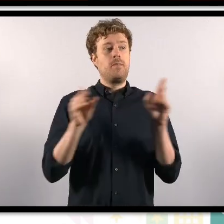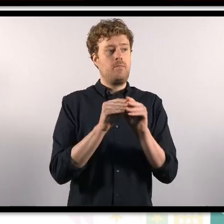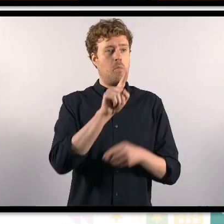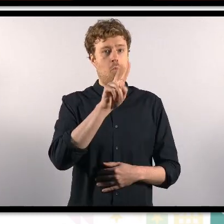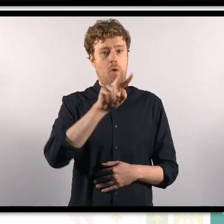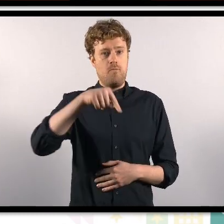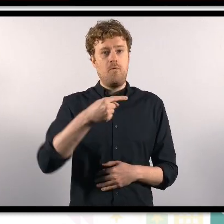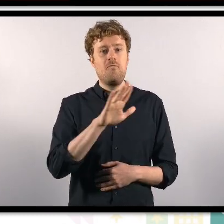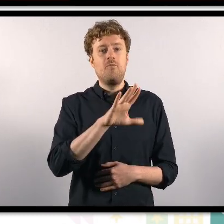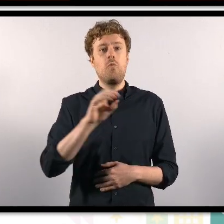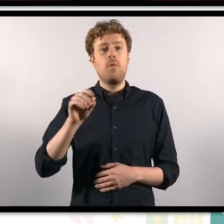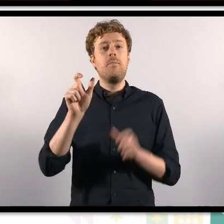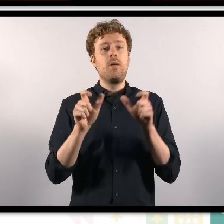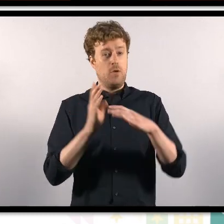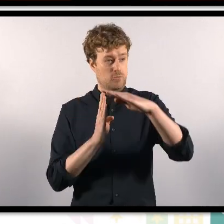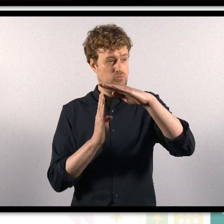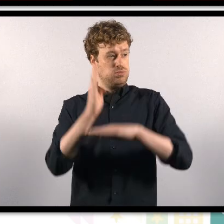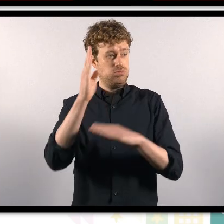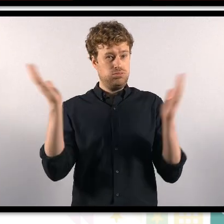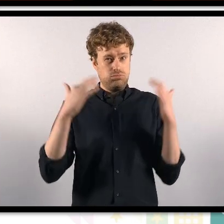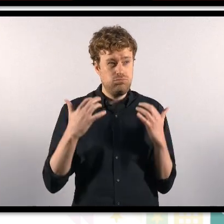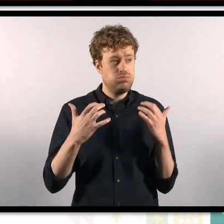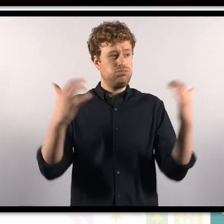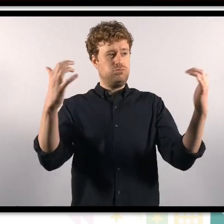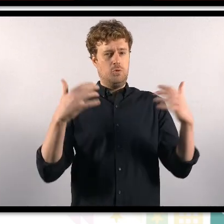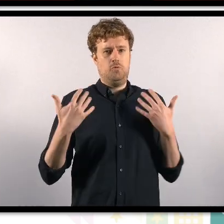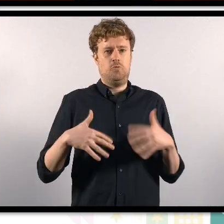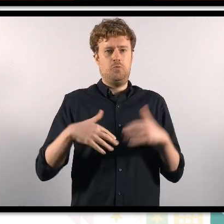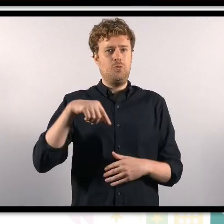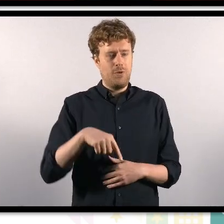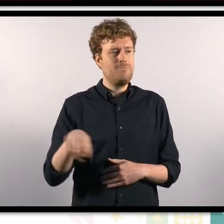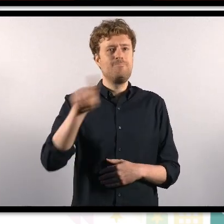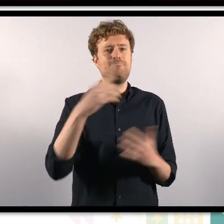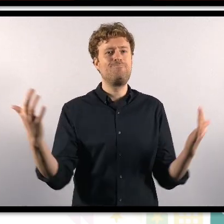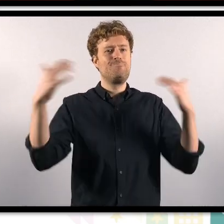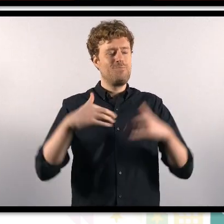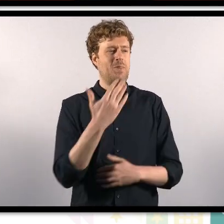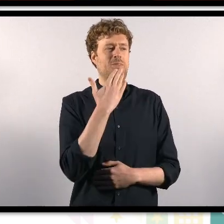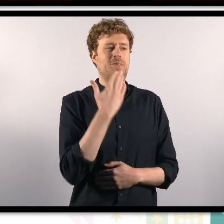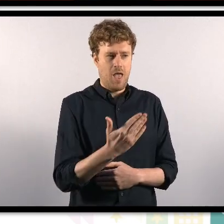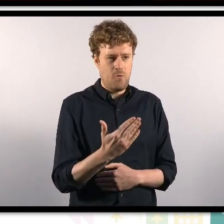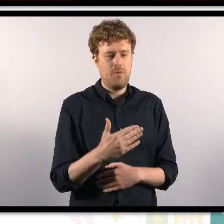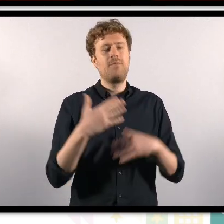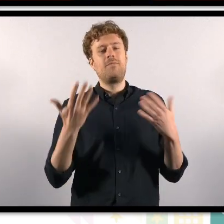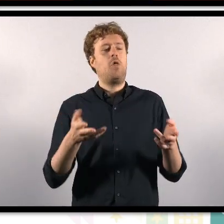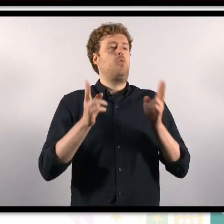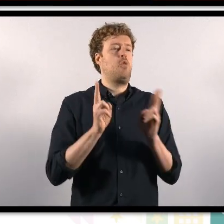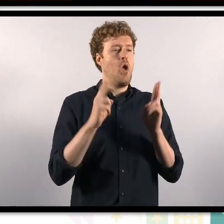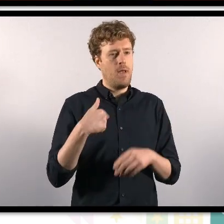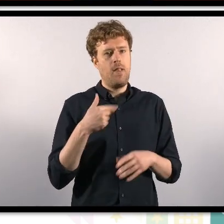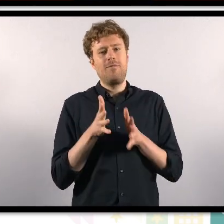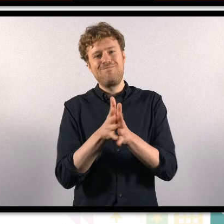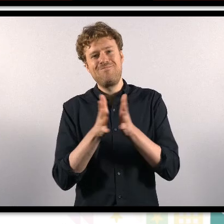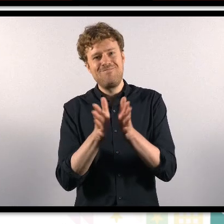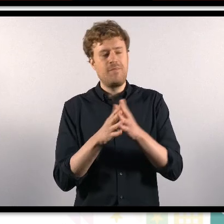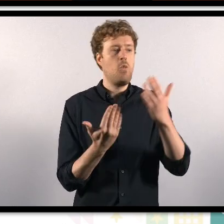Before I kind of do the usual, new members, new type of announcements, I've been feeling a little bit nostalgic, lately. We